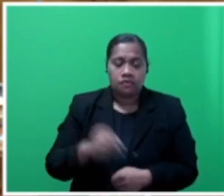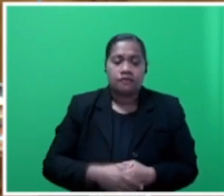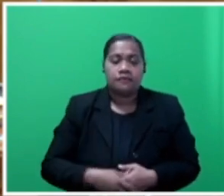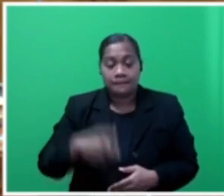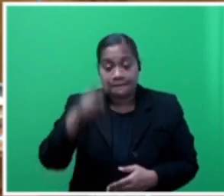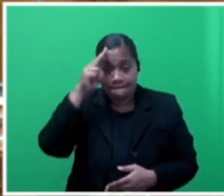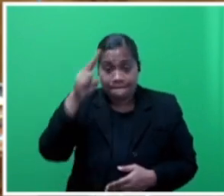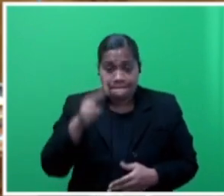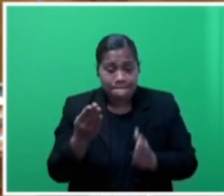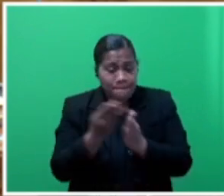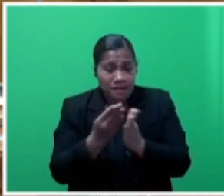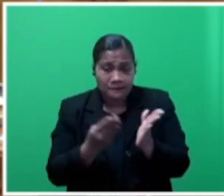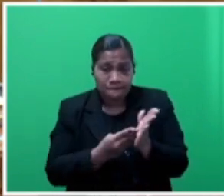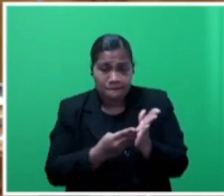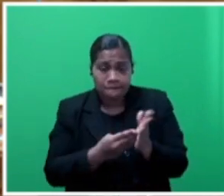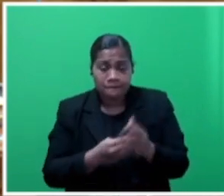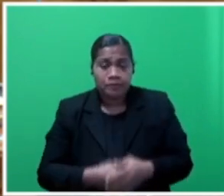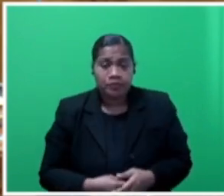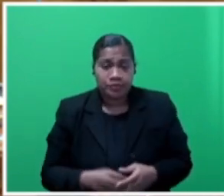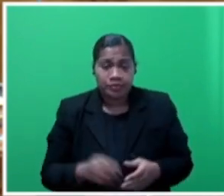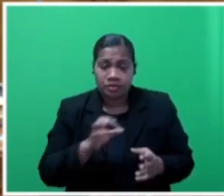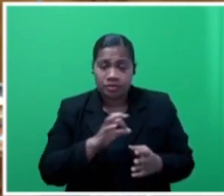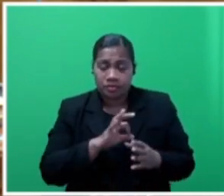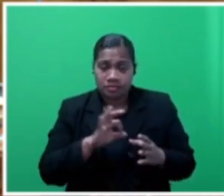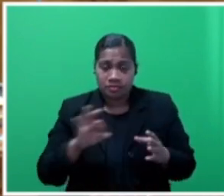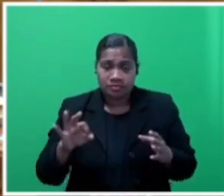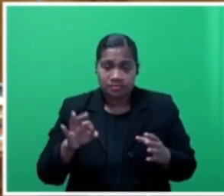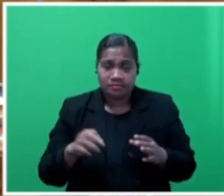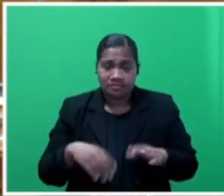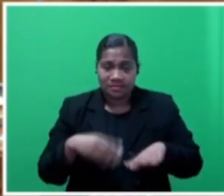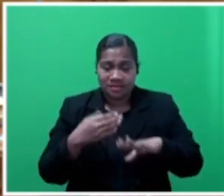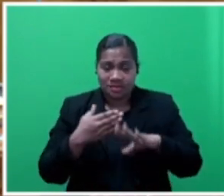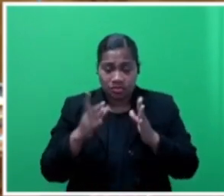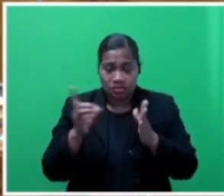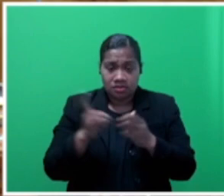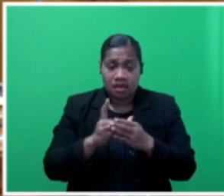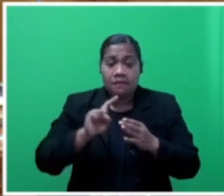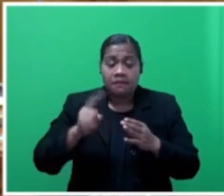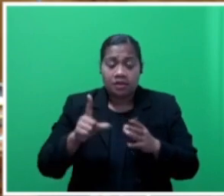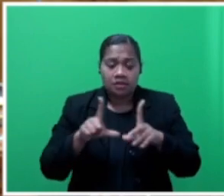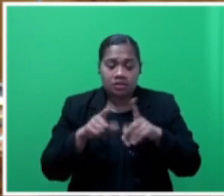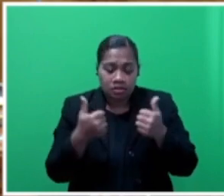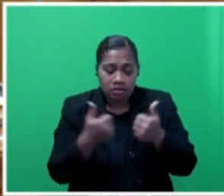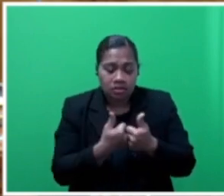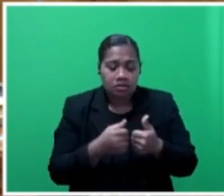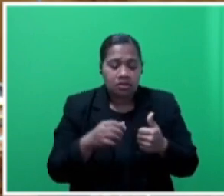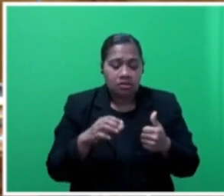National budget is not a mere document, but rather a contract between the citizens and the states.